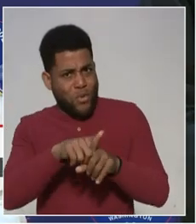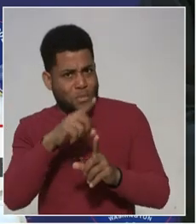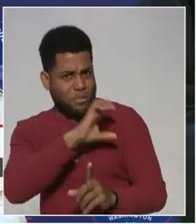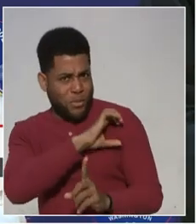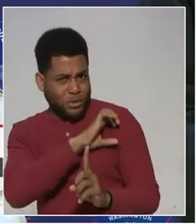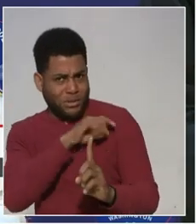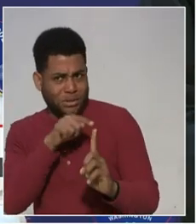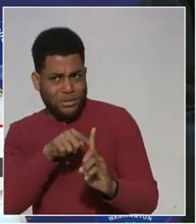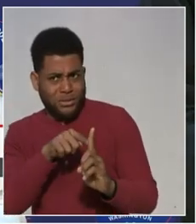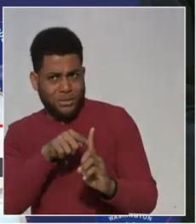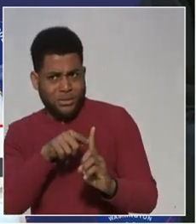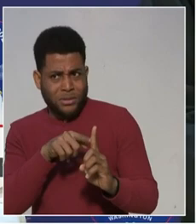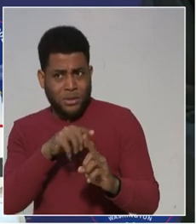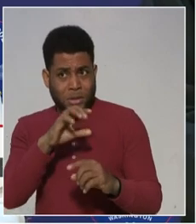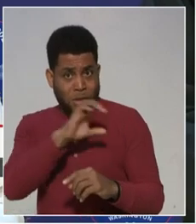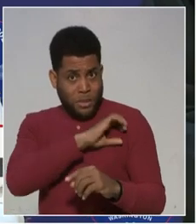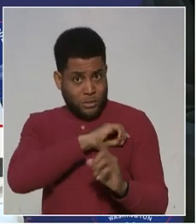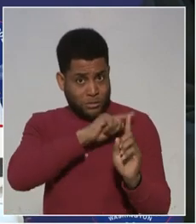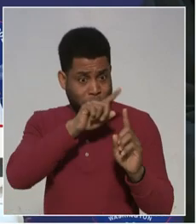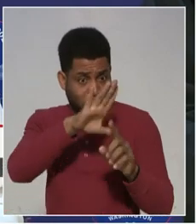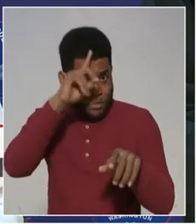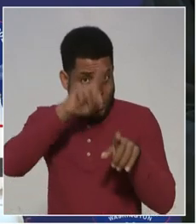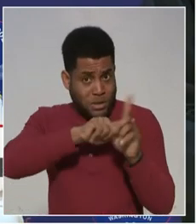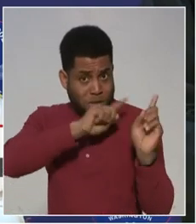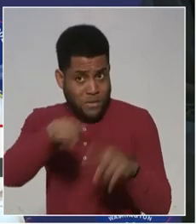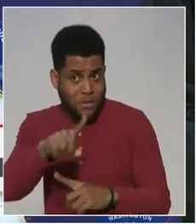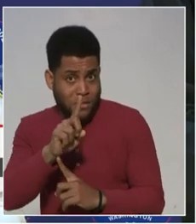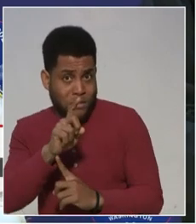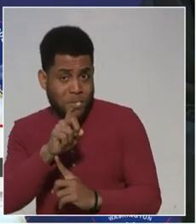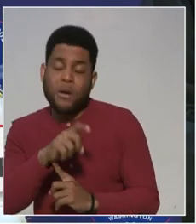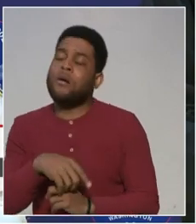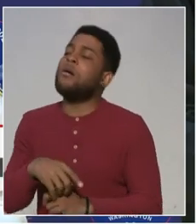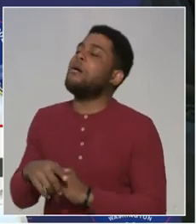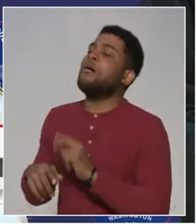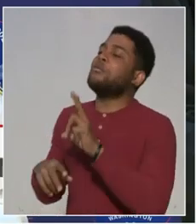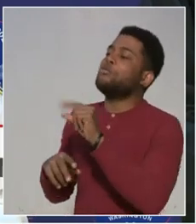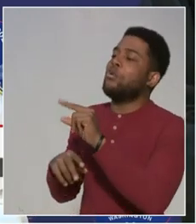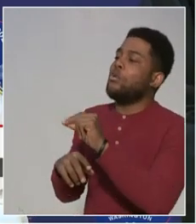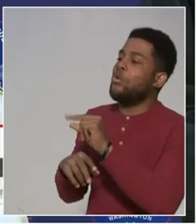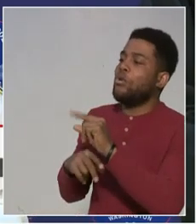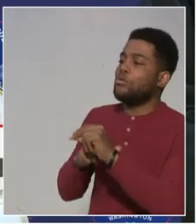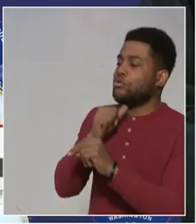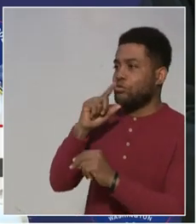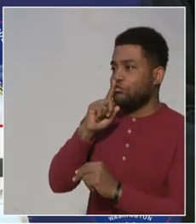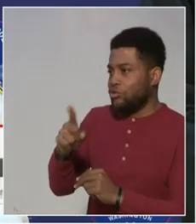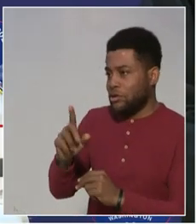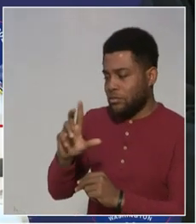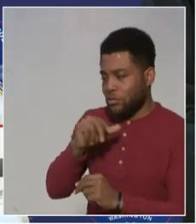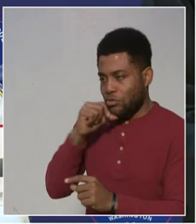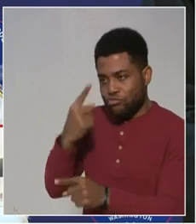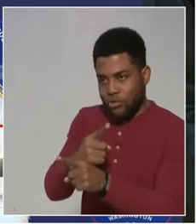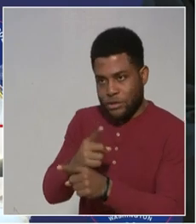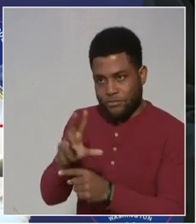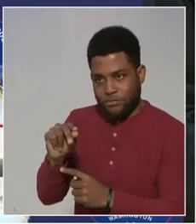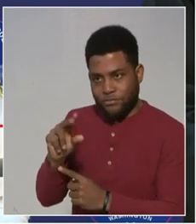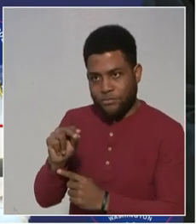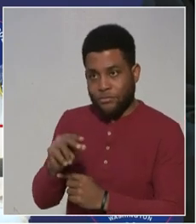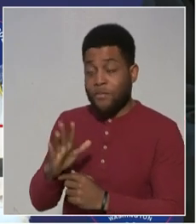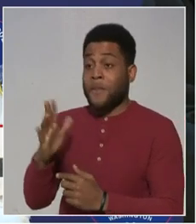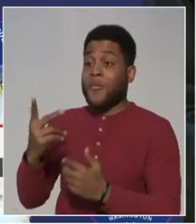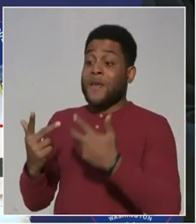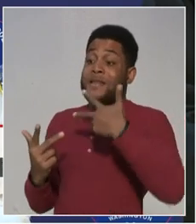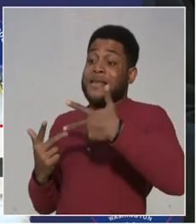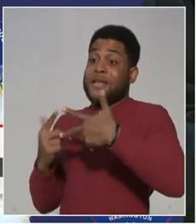Any other questions? 2 questions. Do you know if the 3 officers will be released tonight, or will they have to stay overnight in the hospital? I'm not at liberty